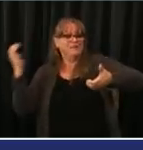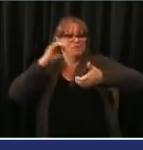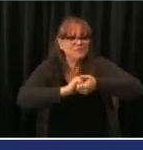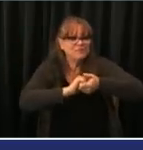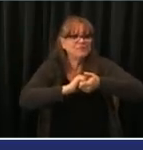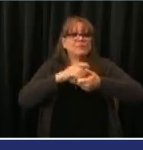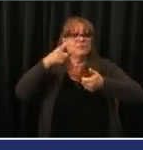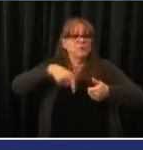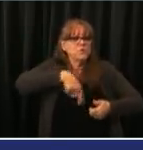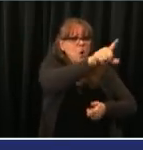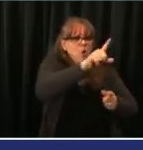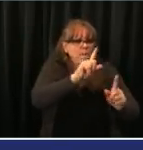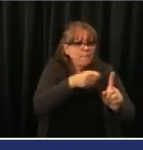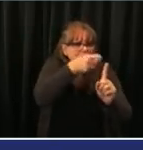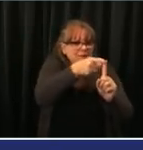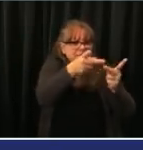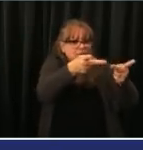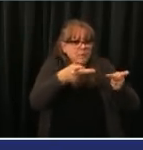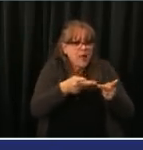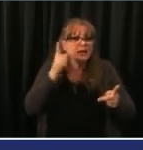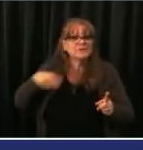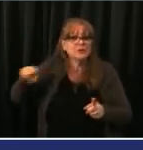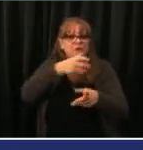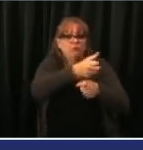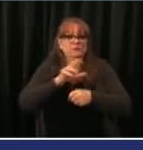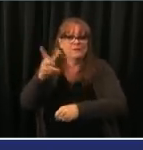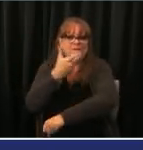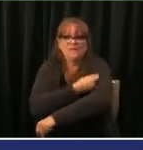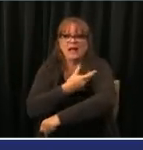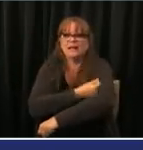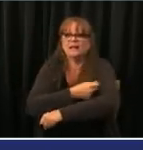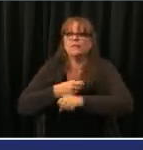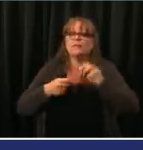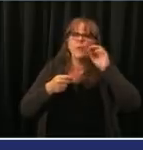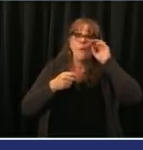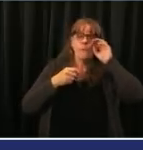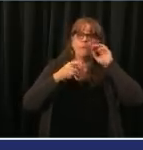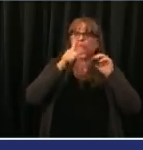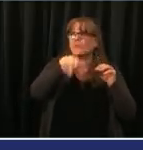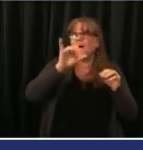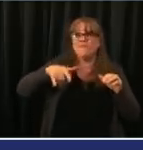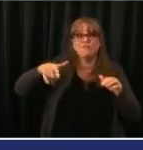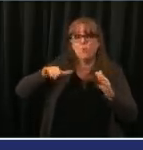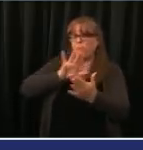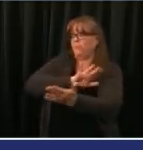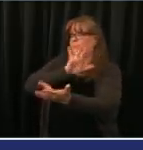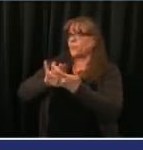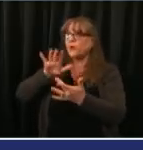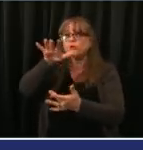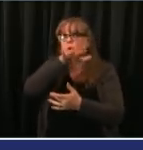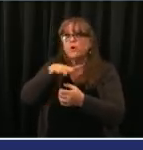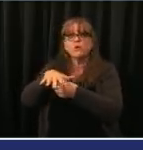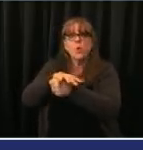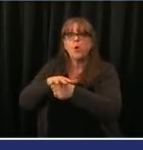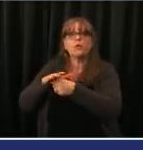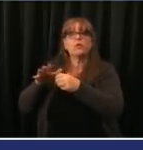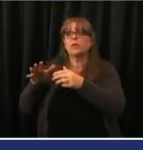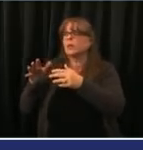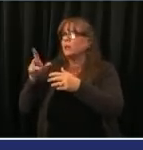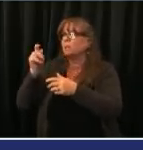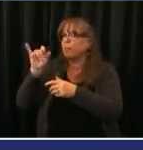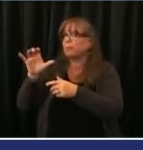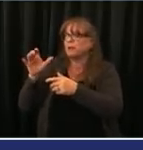employees. Anybody who has not been able to do that at this point should reach out to their local public health agency or a healthcare provider to start